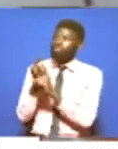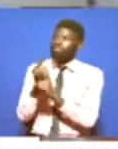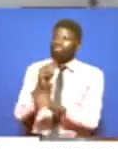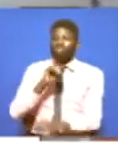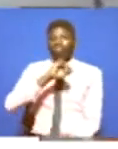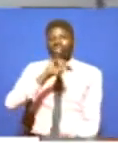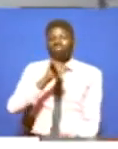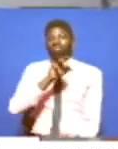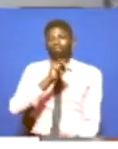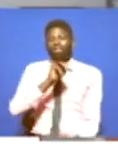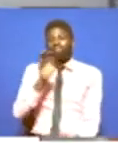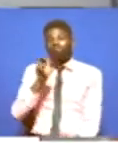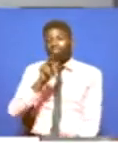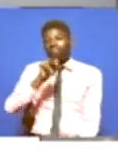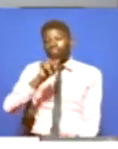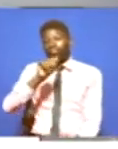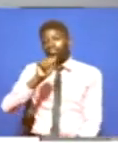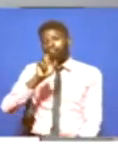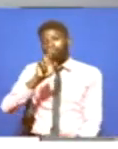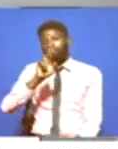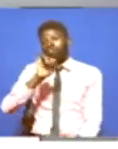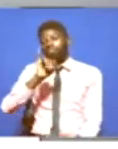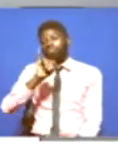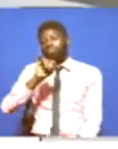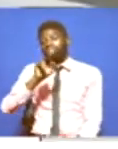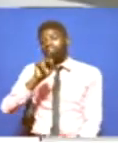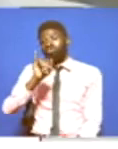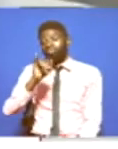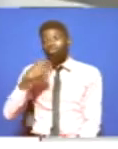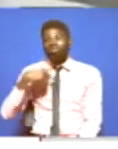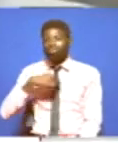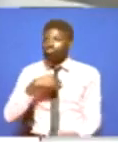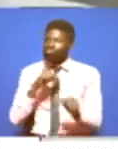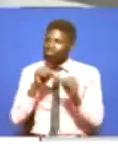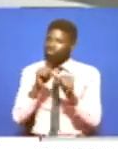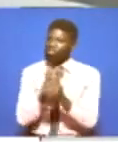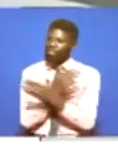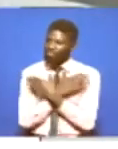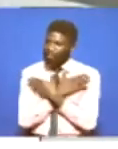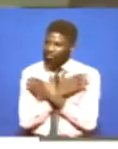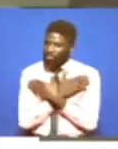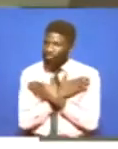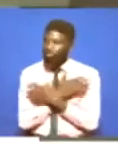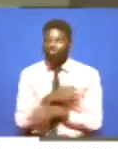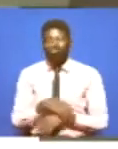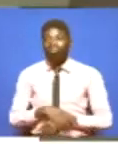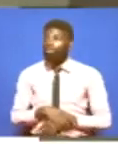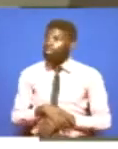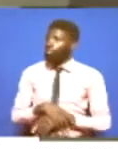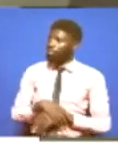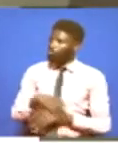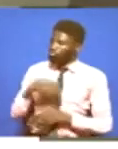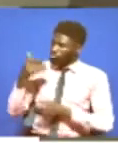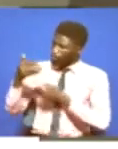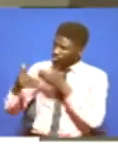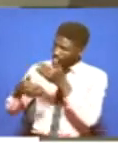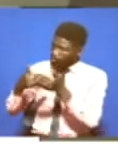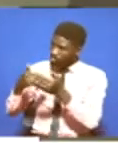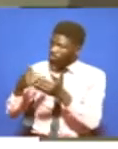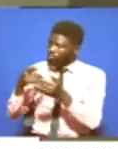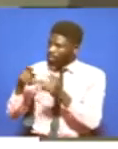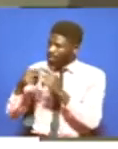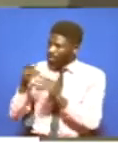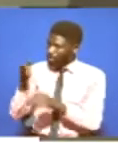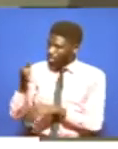we continued as friends as we were exchanging. So that was the point where your friendship began. Started, mm-hmm.